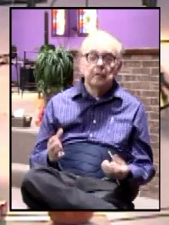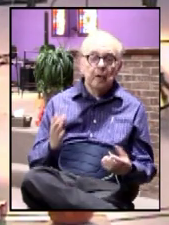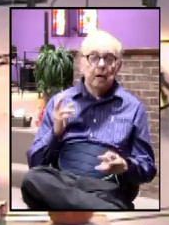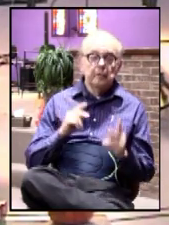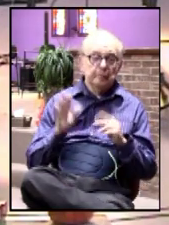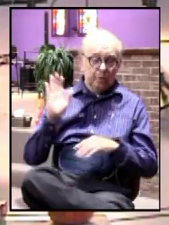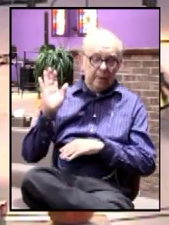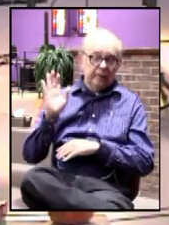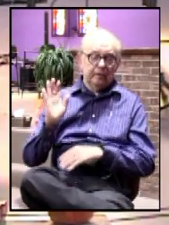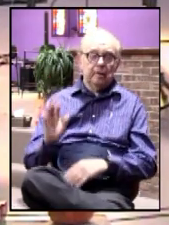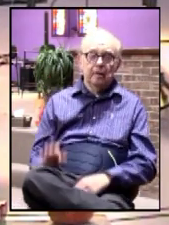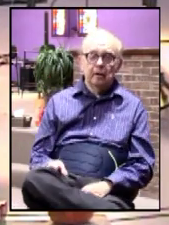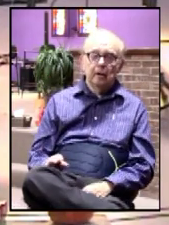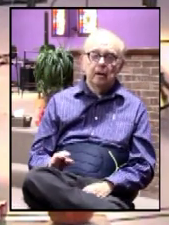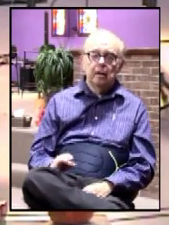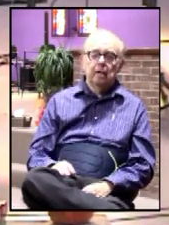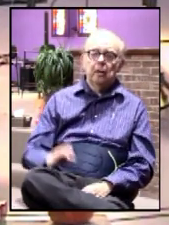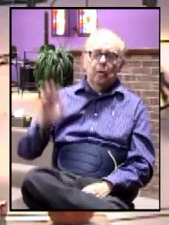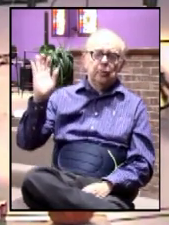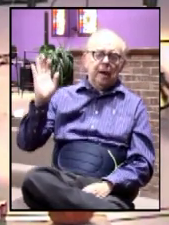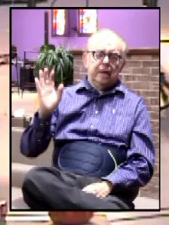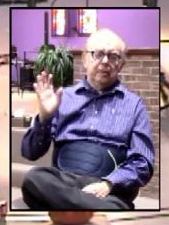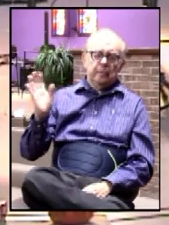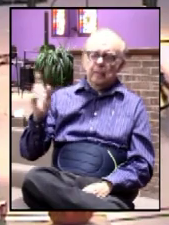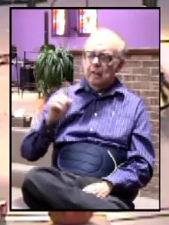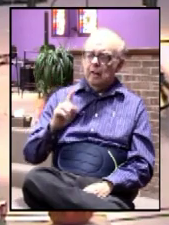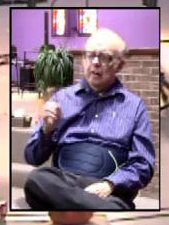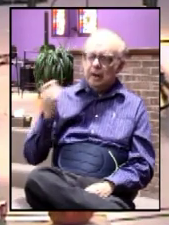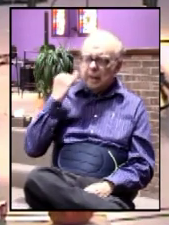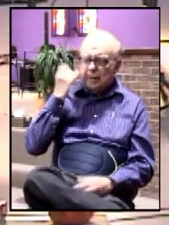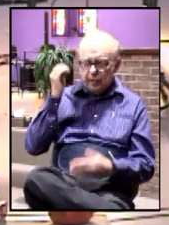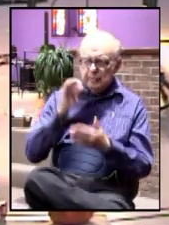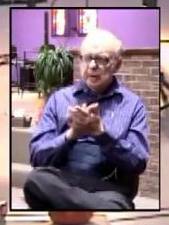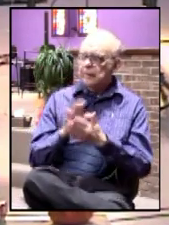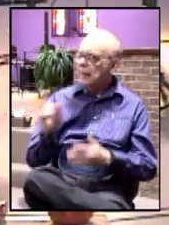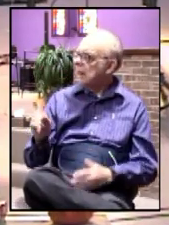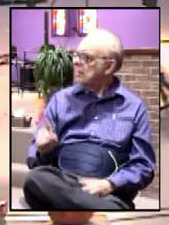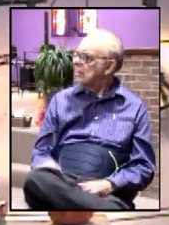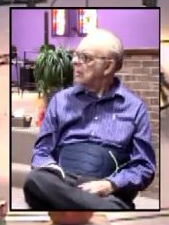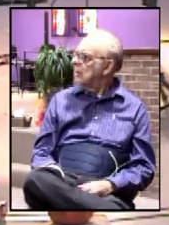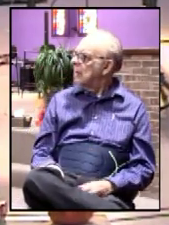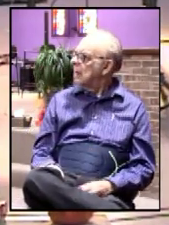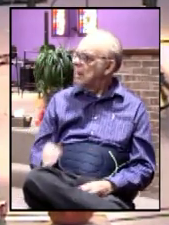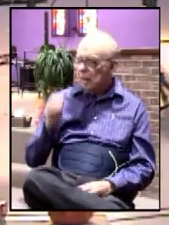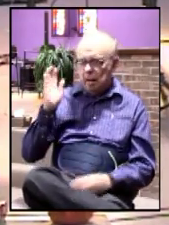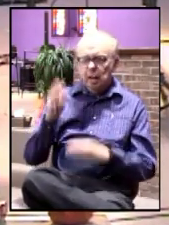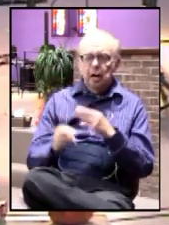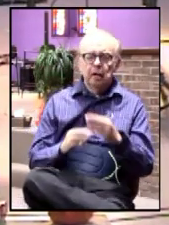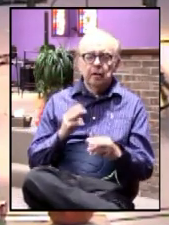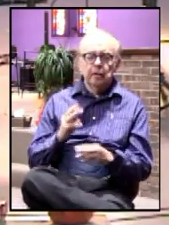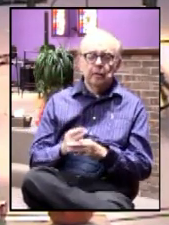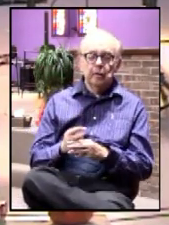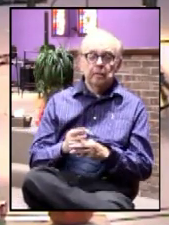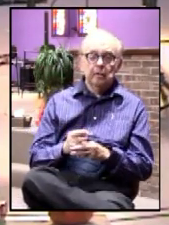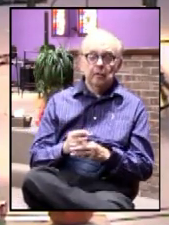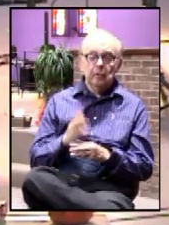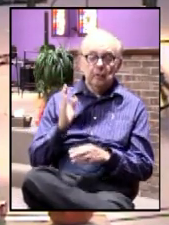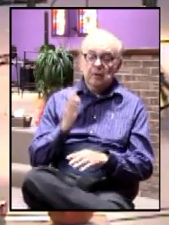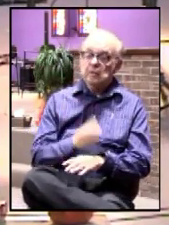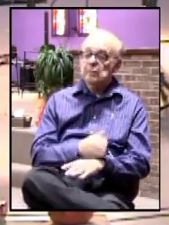Huh? Hold your hands up real high if you believe. Do you believe the world's getting any better?